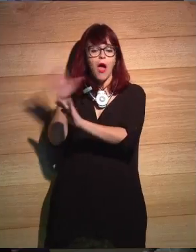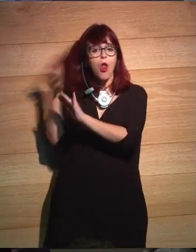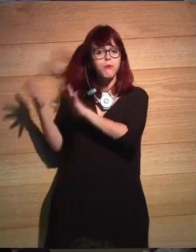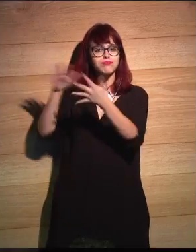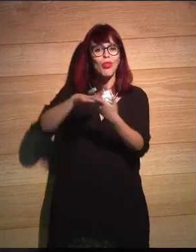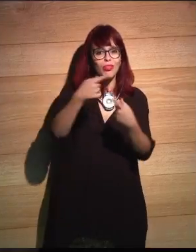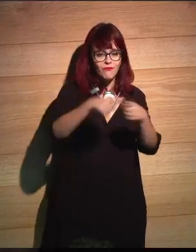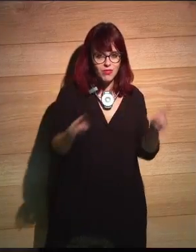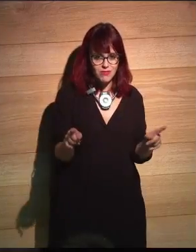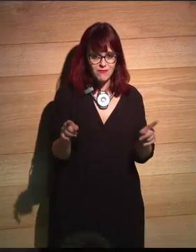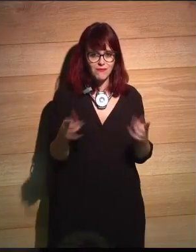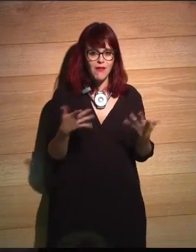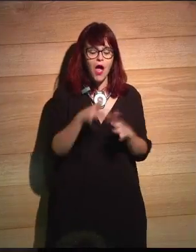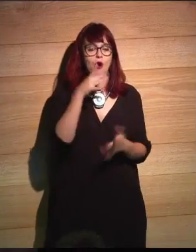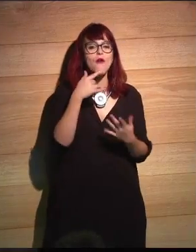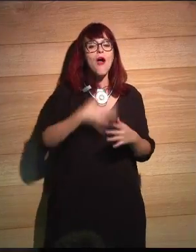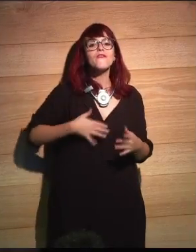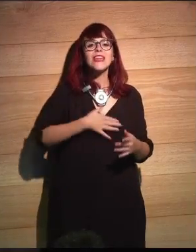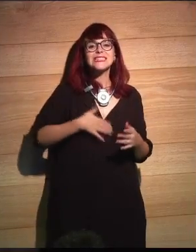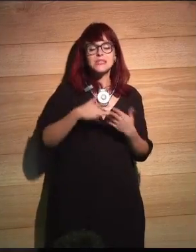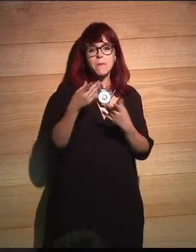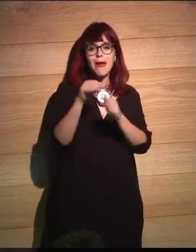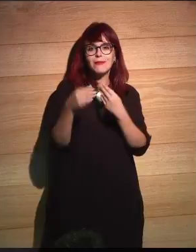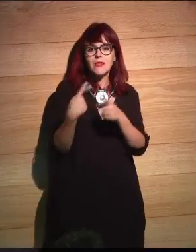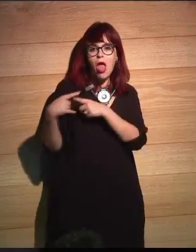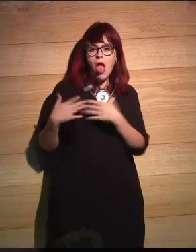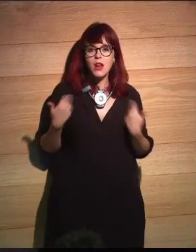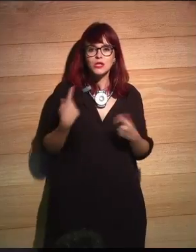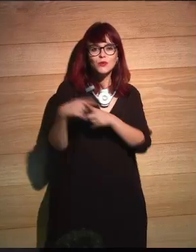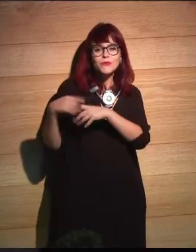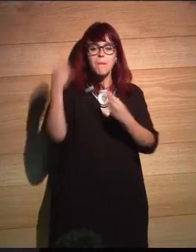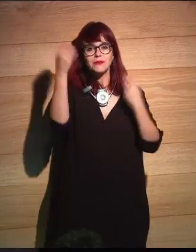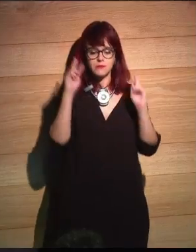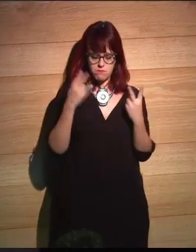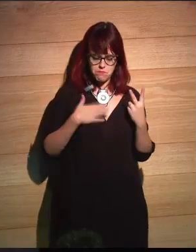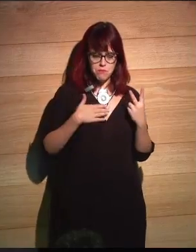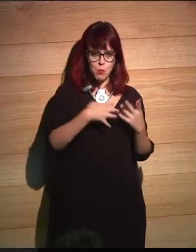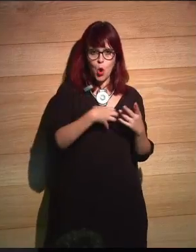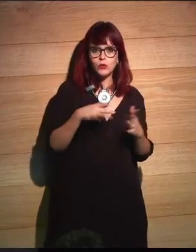wealth. We think of ourselves as some kind of